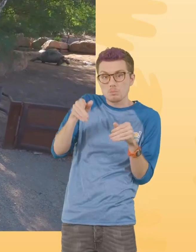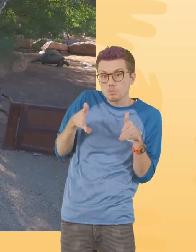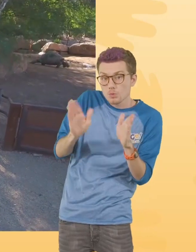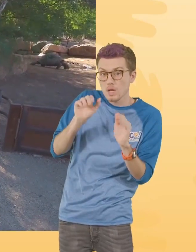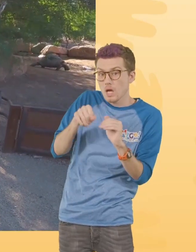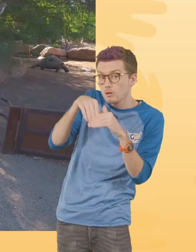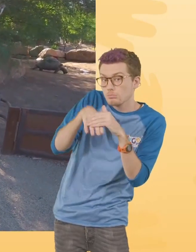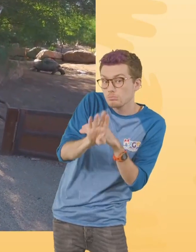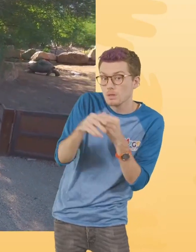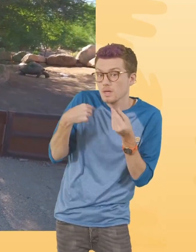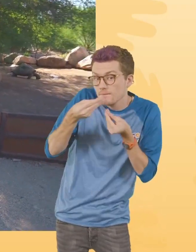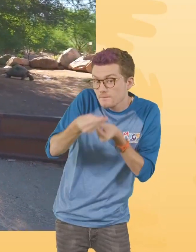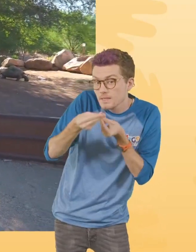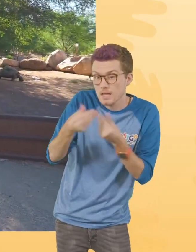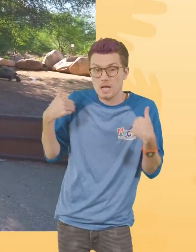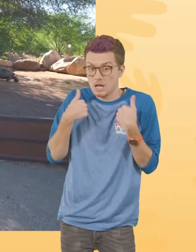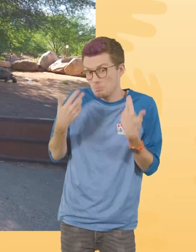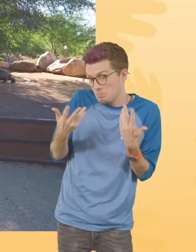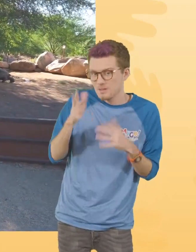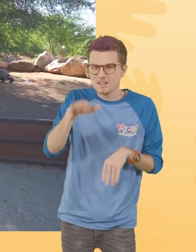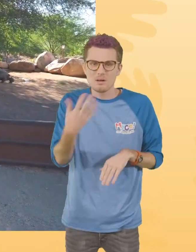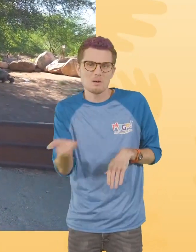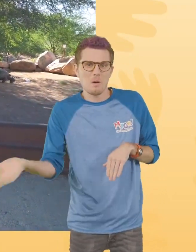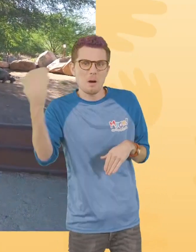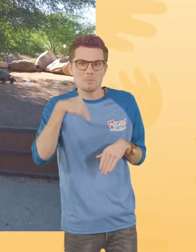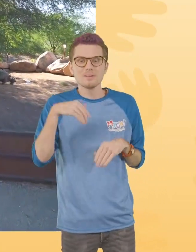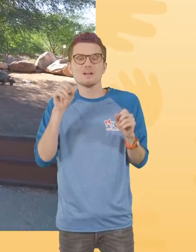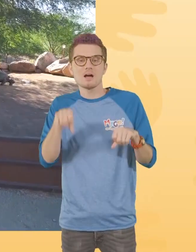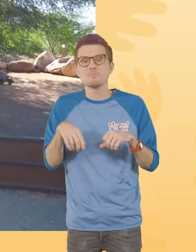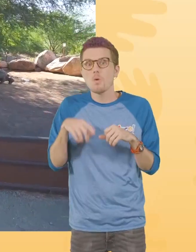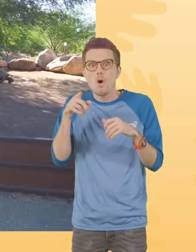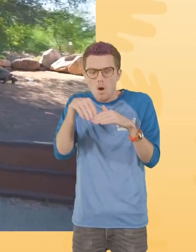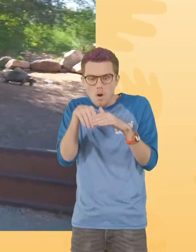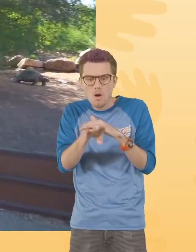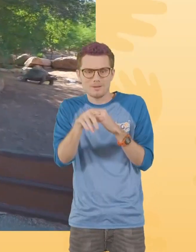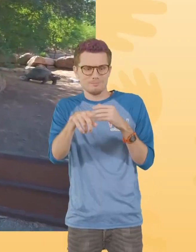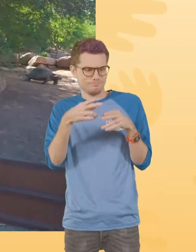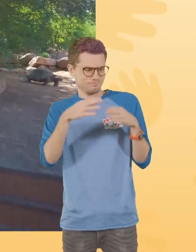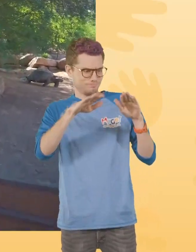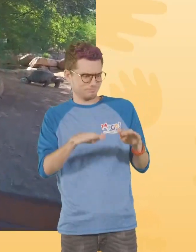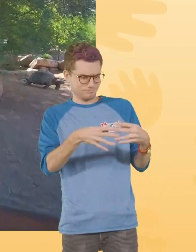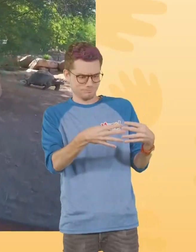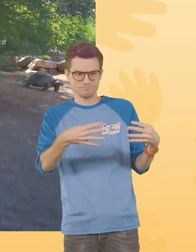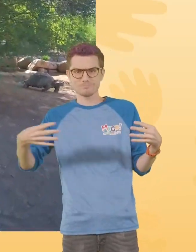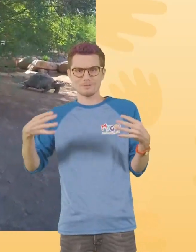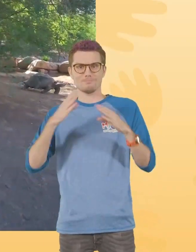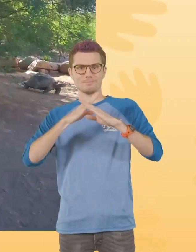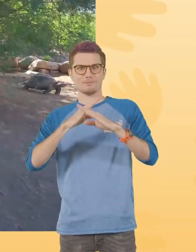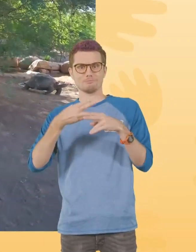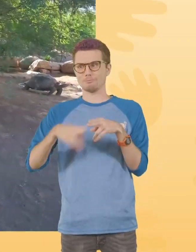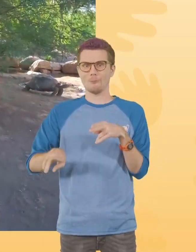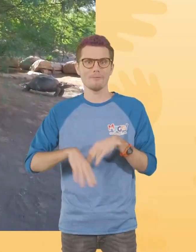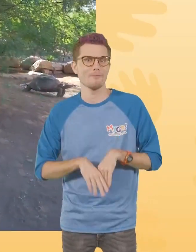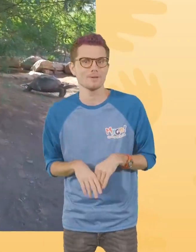just got permission to head inside so we can feed the animals. Let's go. Okay. This is